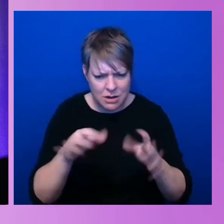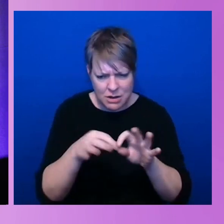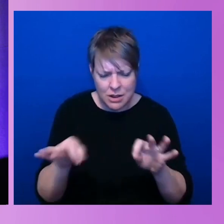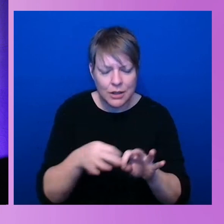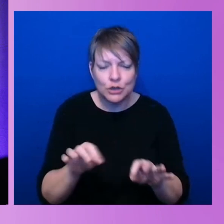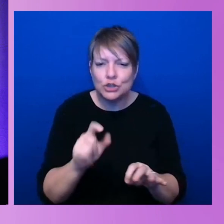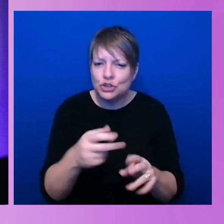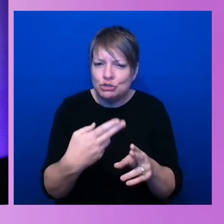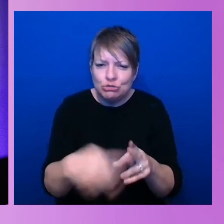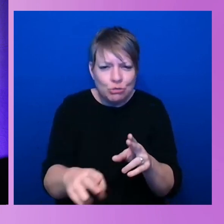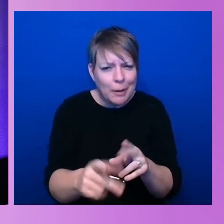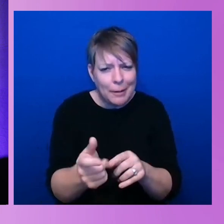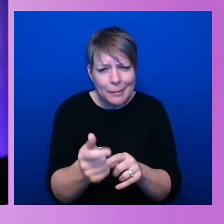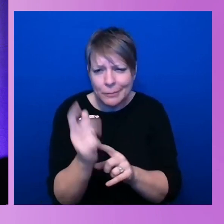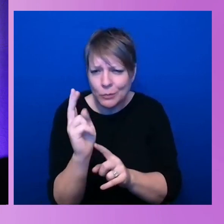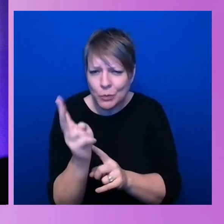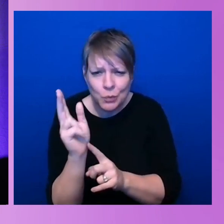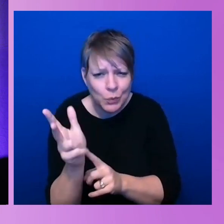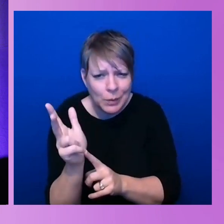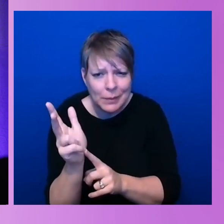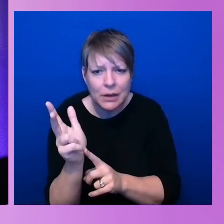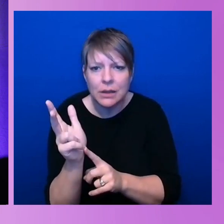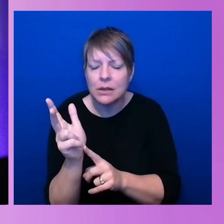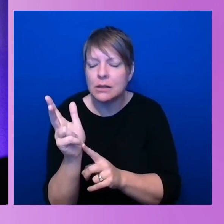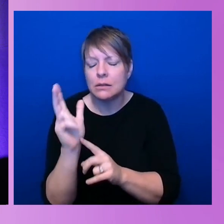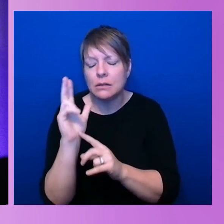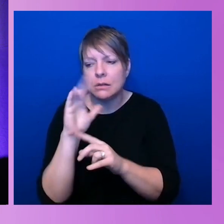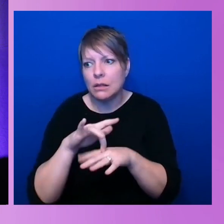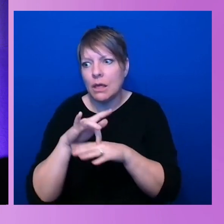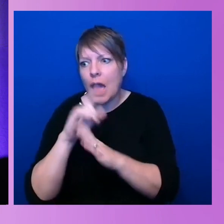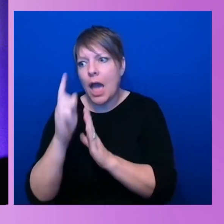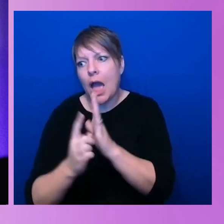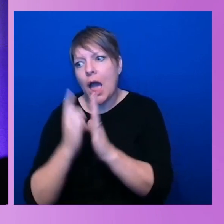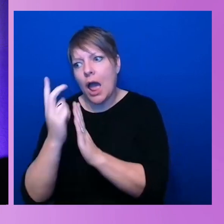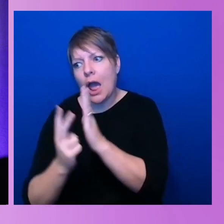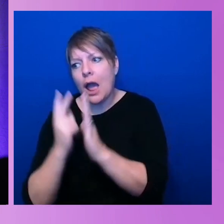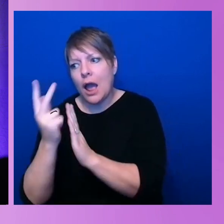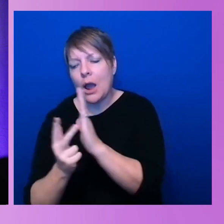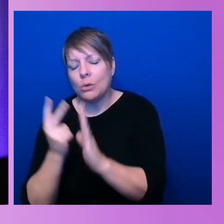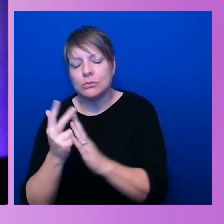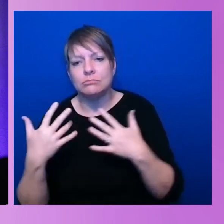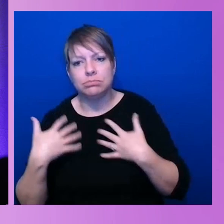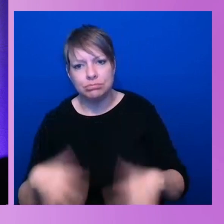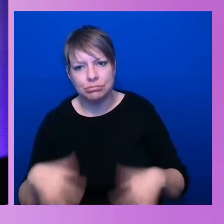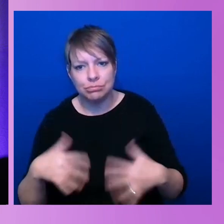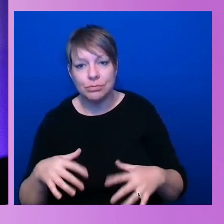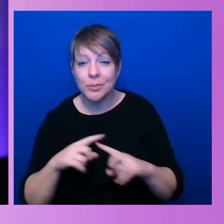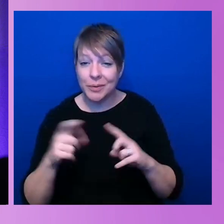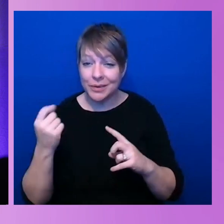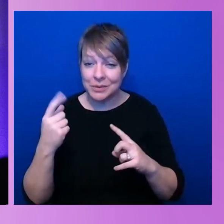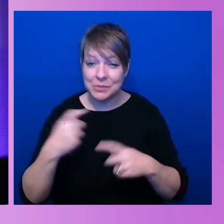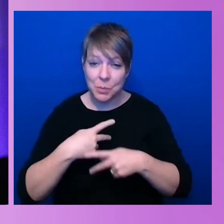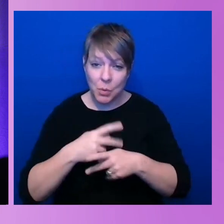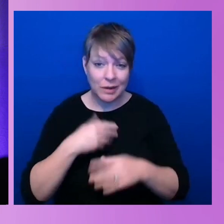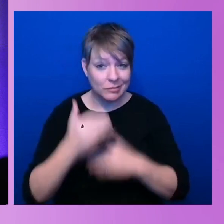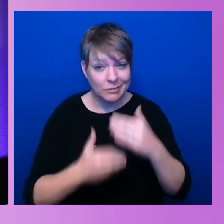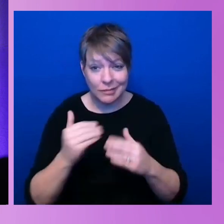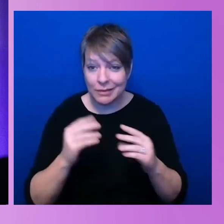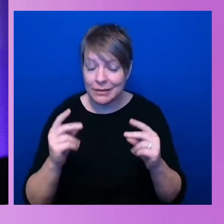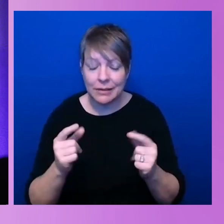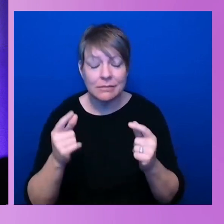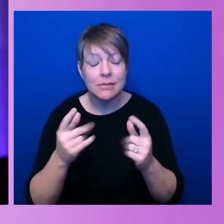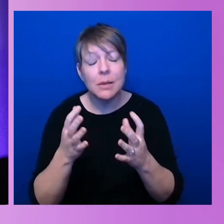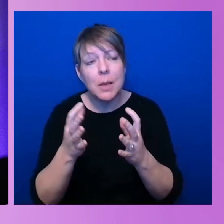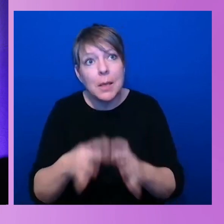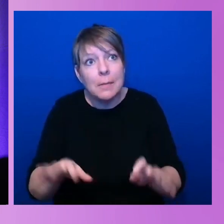takes me hours. In an environment where productivity and efficiency are paramount to success, as Angela said earlier,